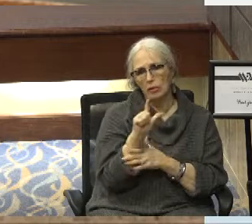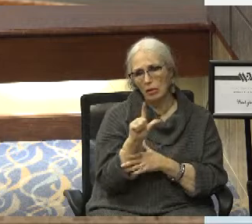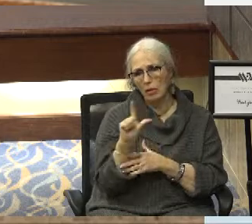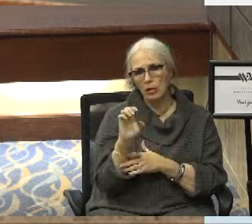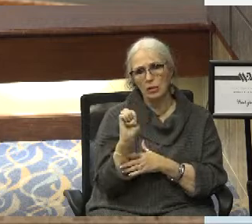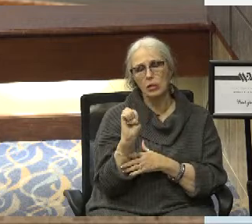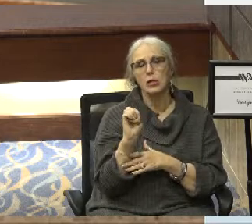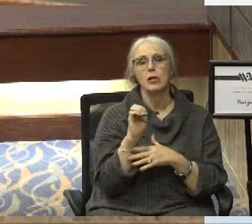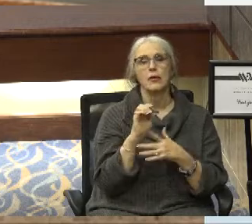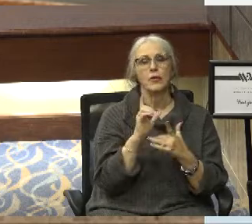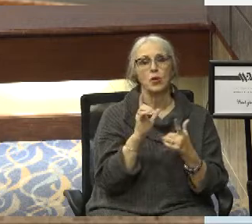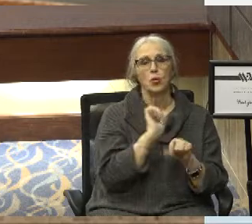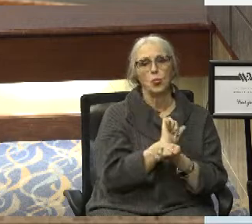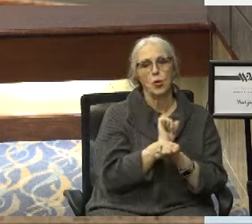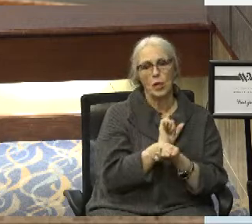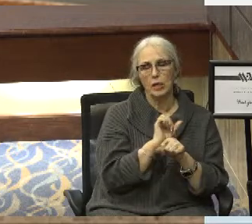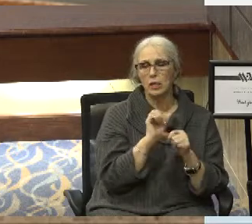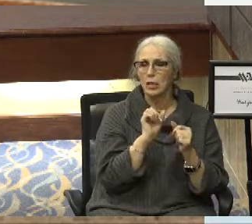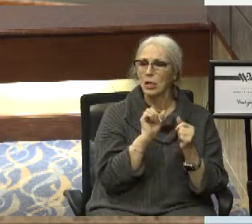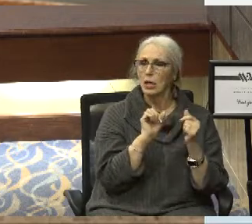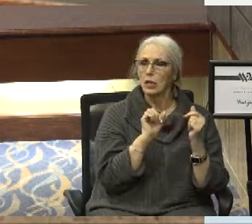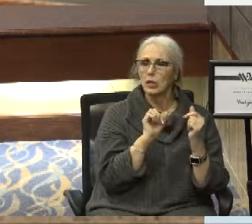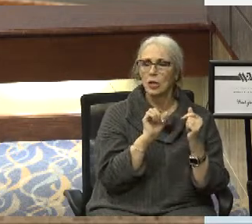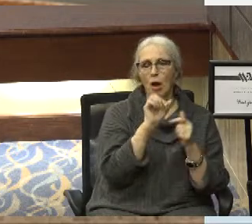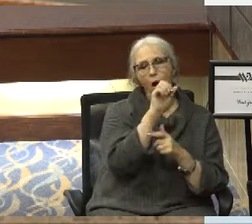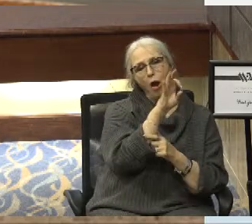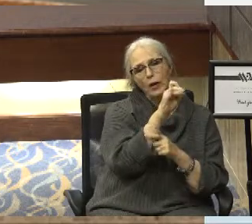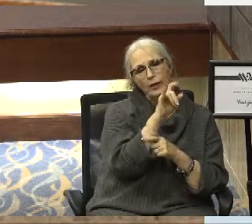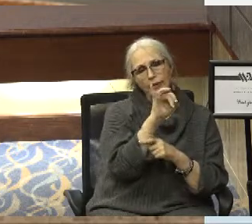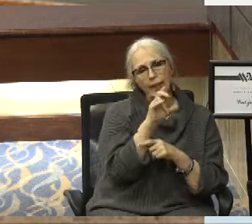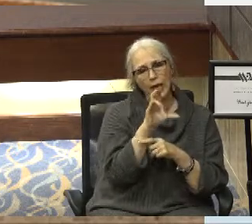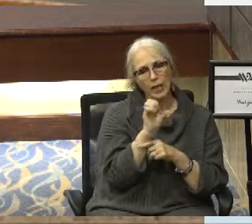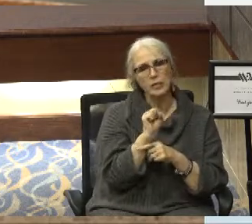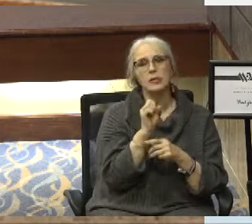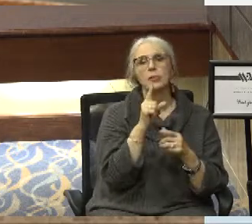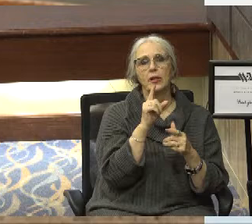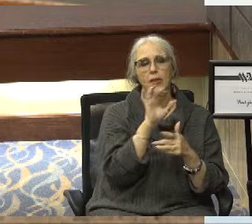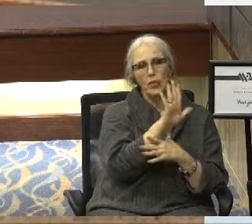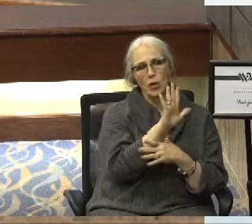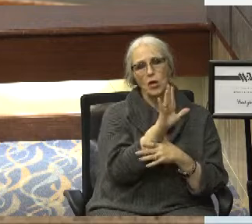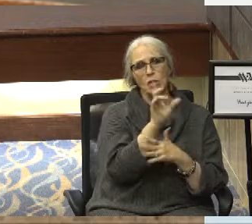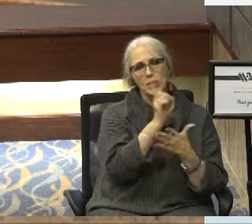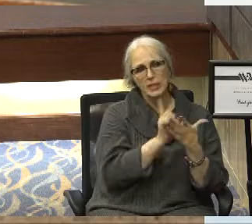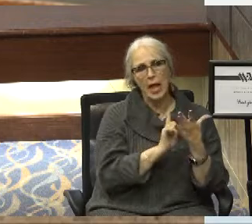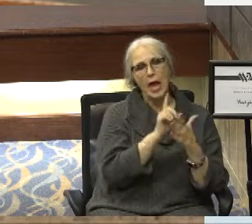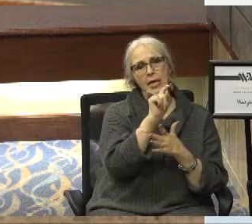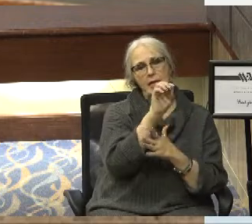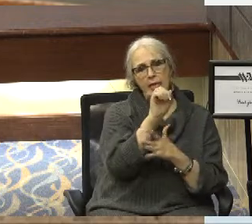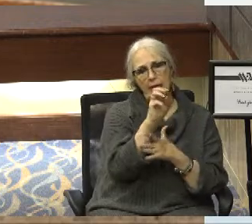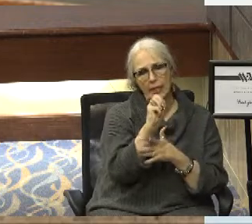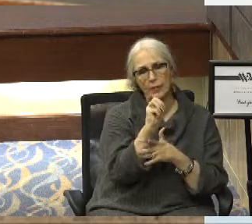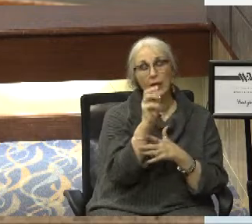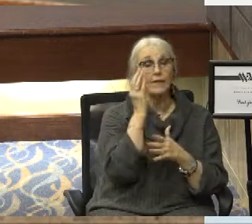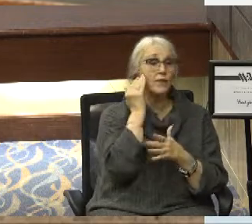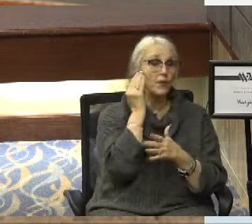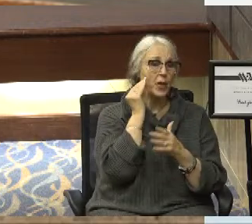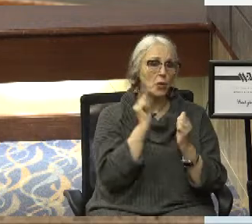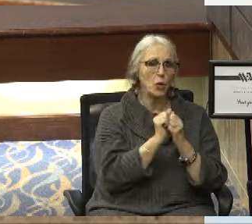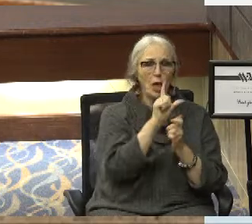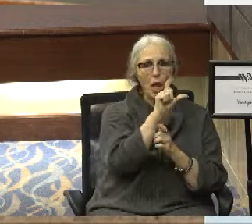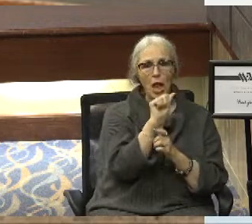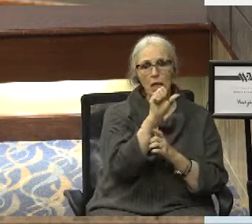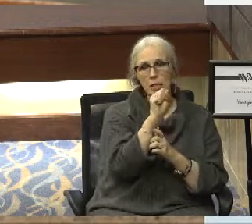They've engaged with RBDR architects to be their design team, who are familiar with the